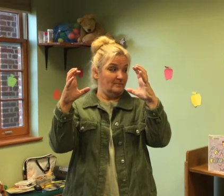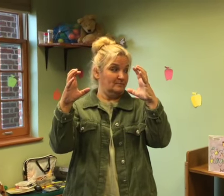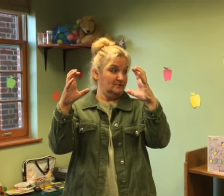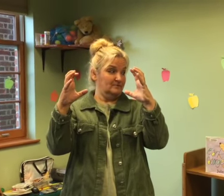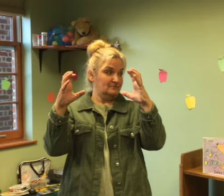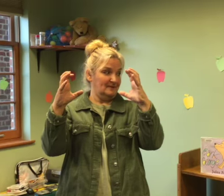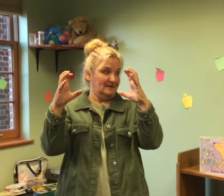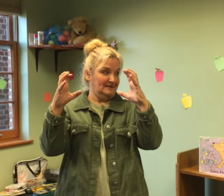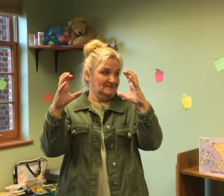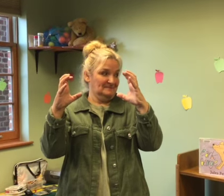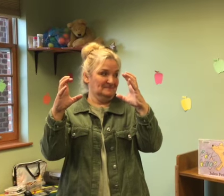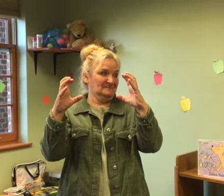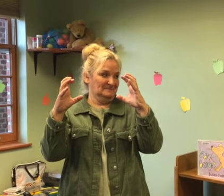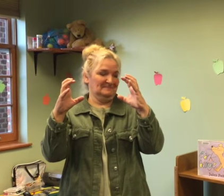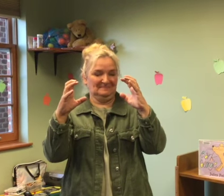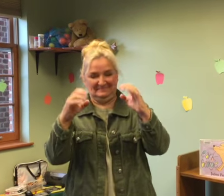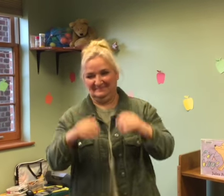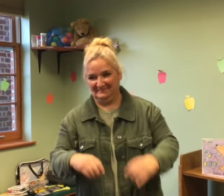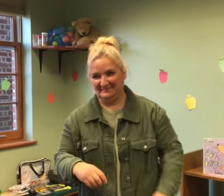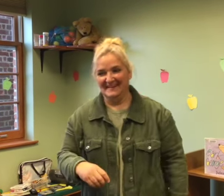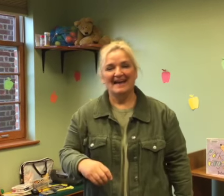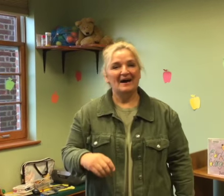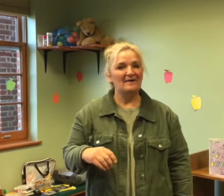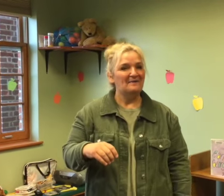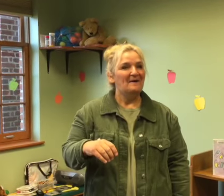You pop your balloon, Miss Rebecca.